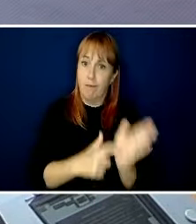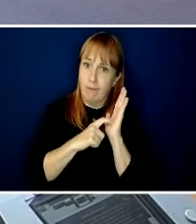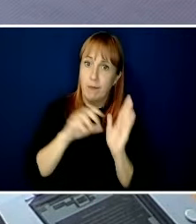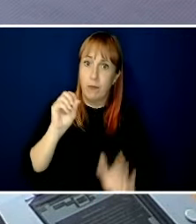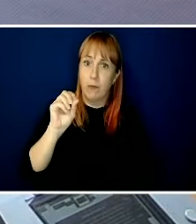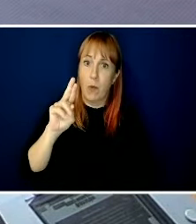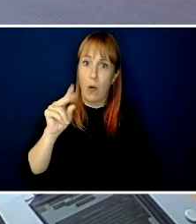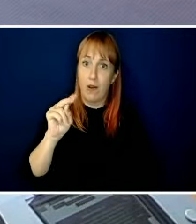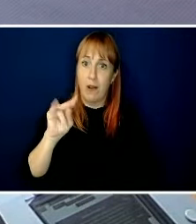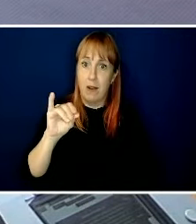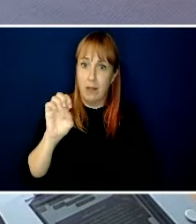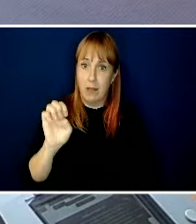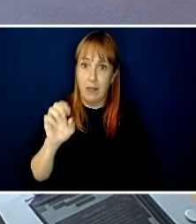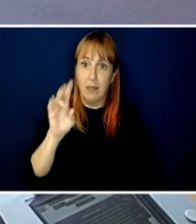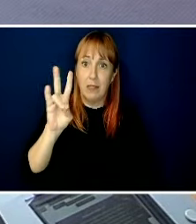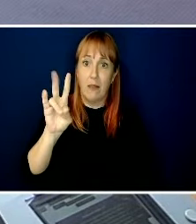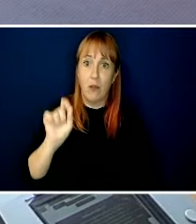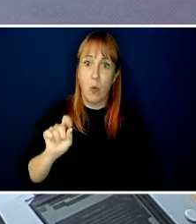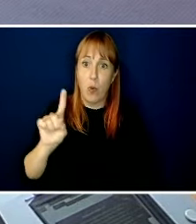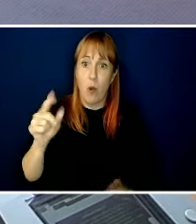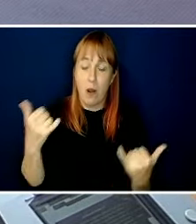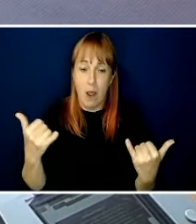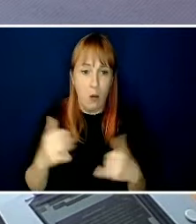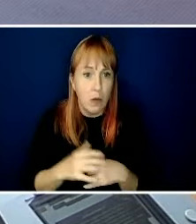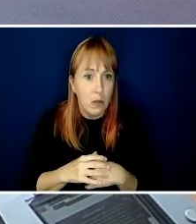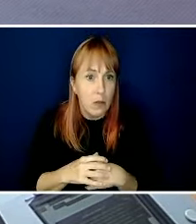7.1. Okay, I'll be